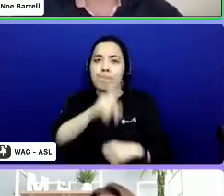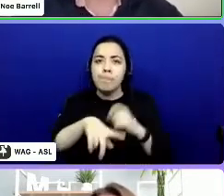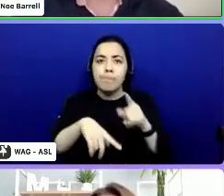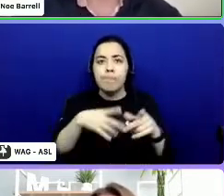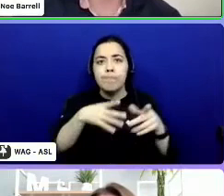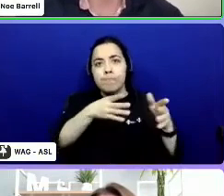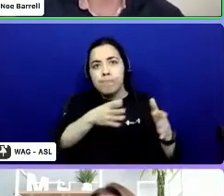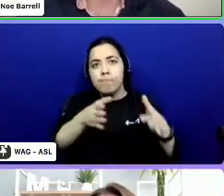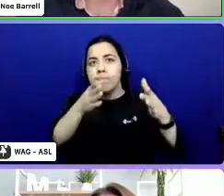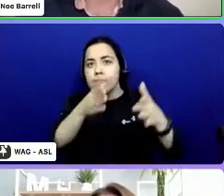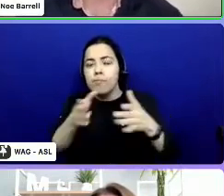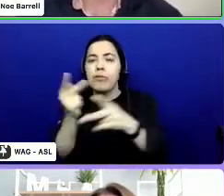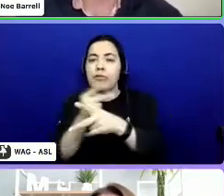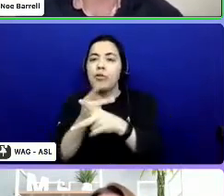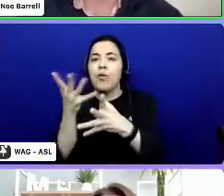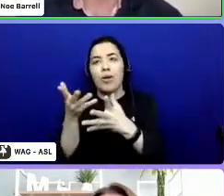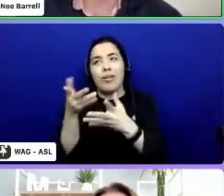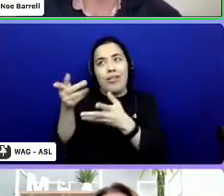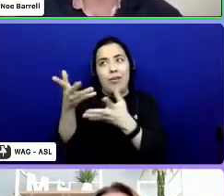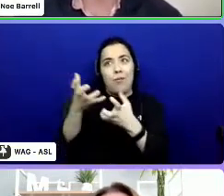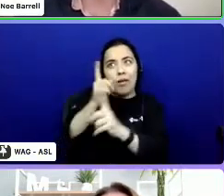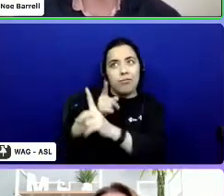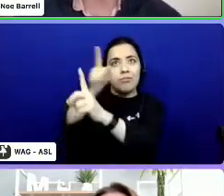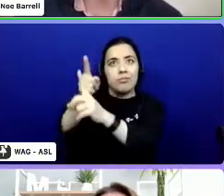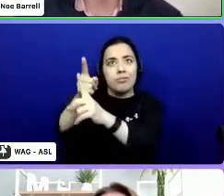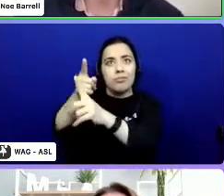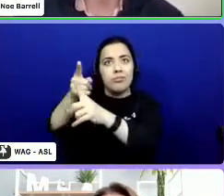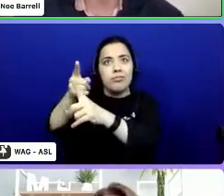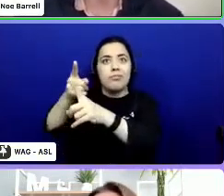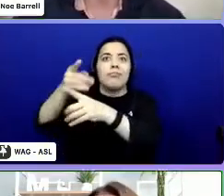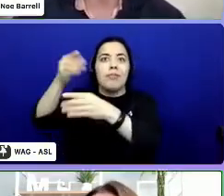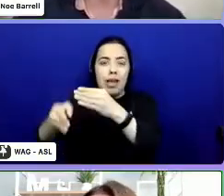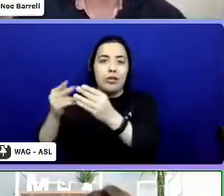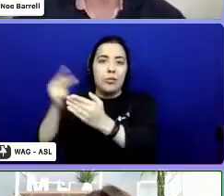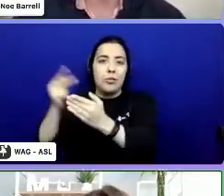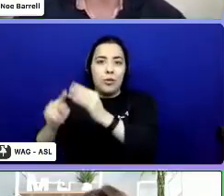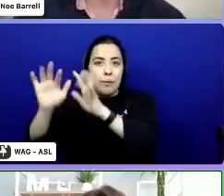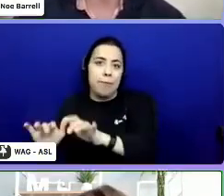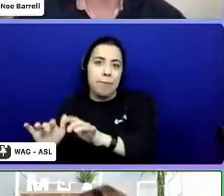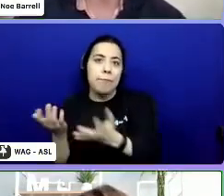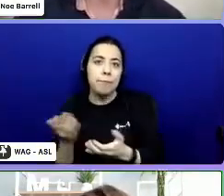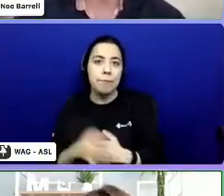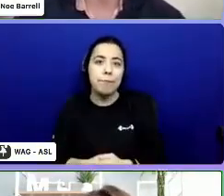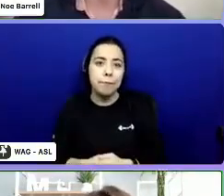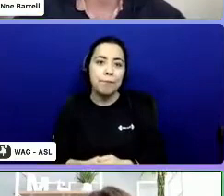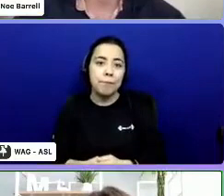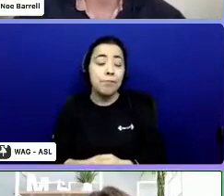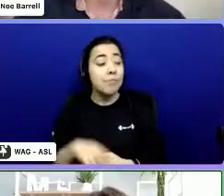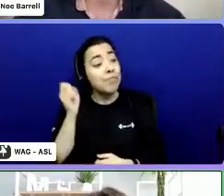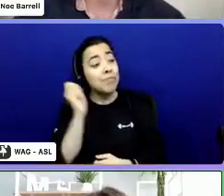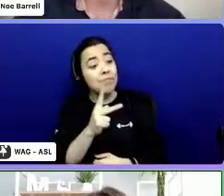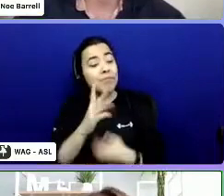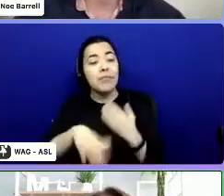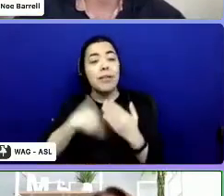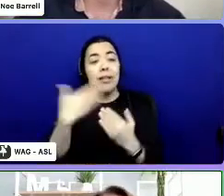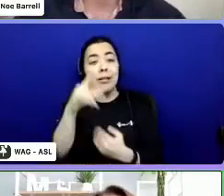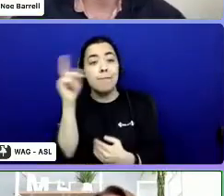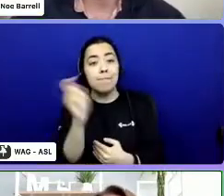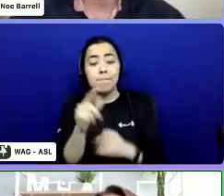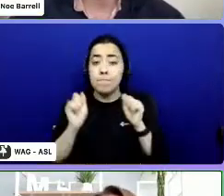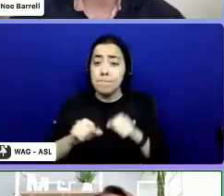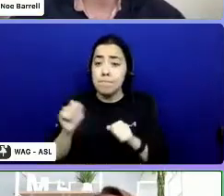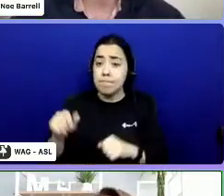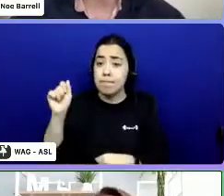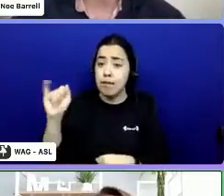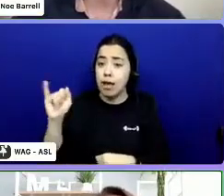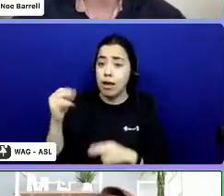help them figure out what they want to program. Okay. Next question. Could AI be used